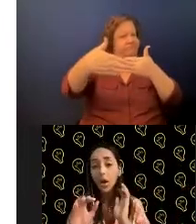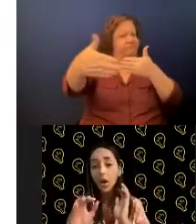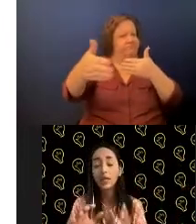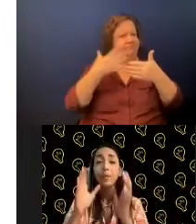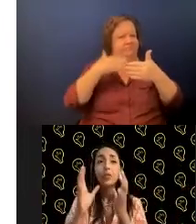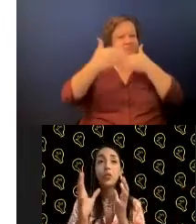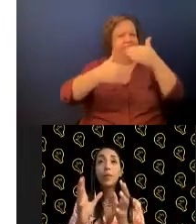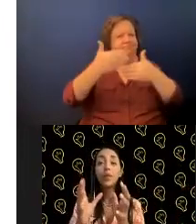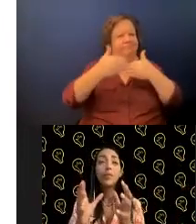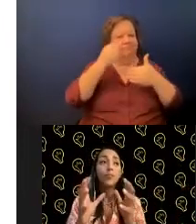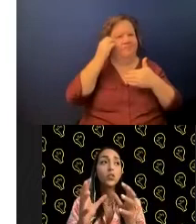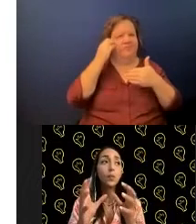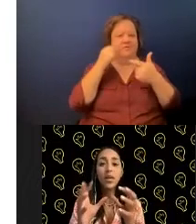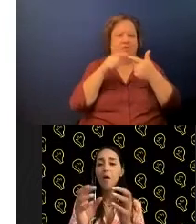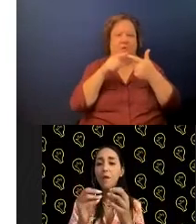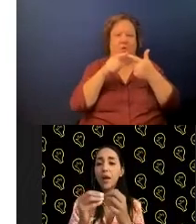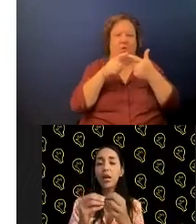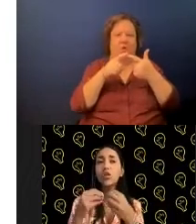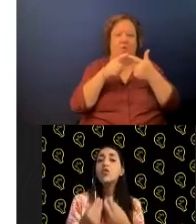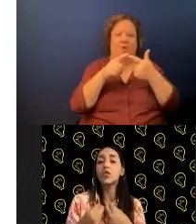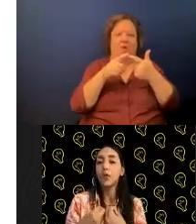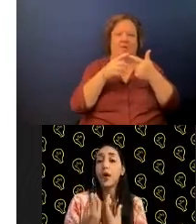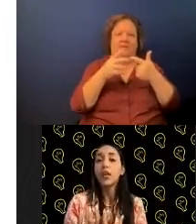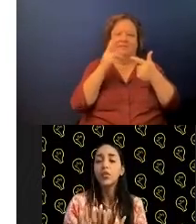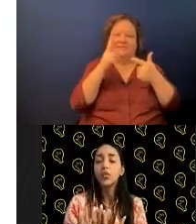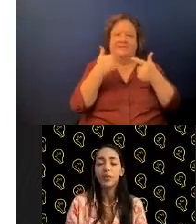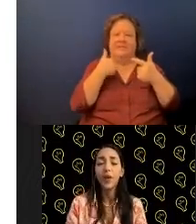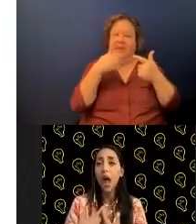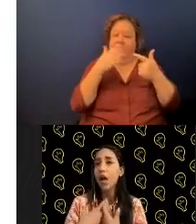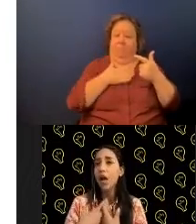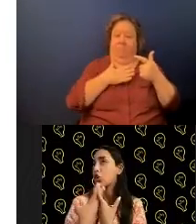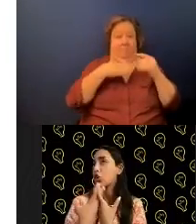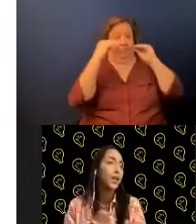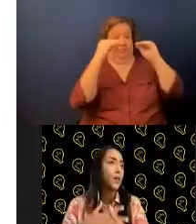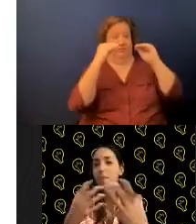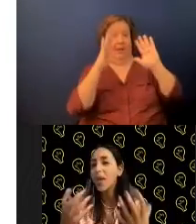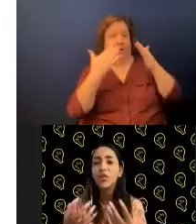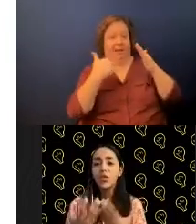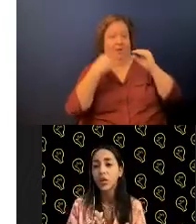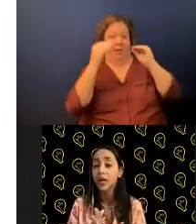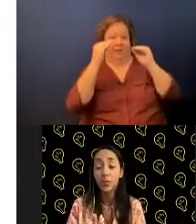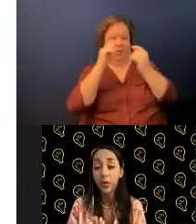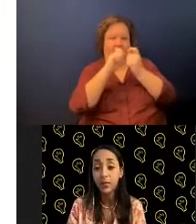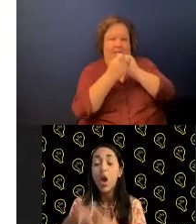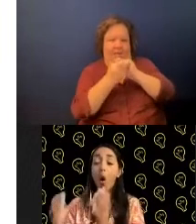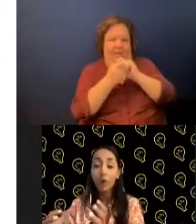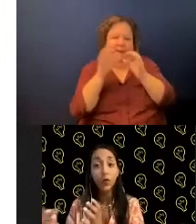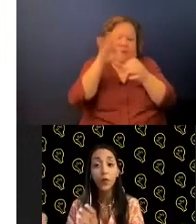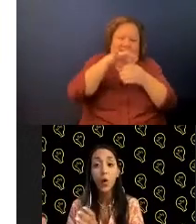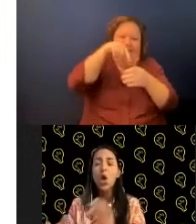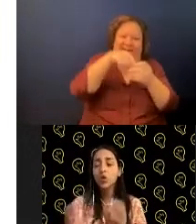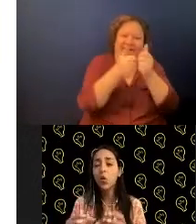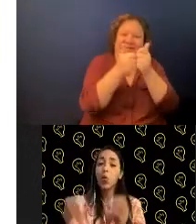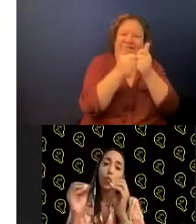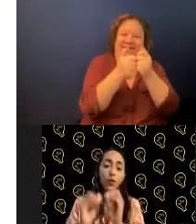our content to be very user friendly, to provide a great and amazing user experience over the